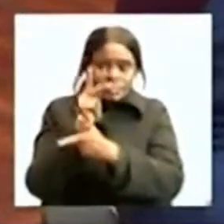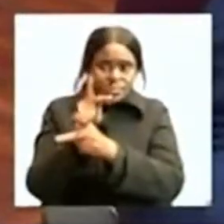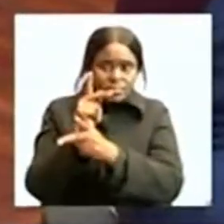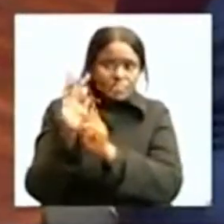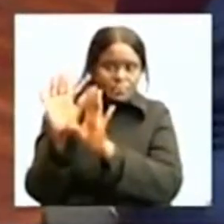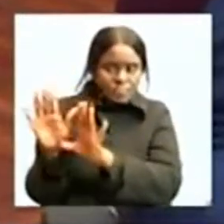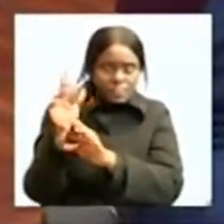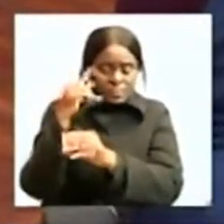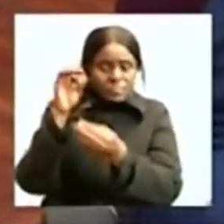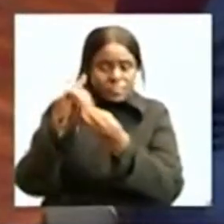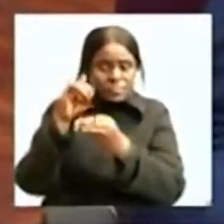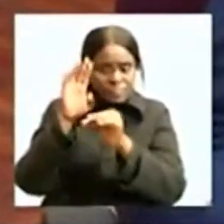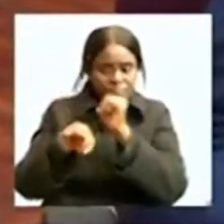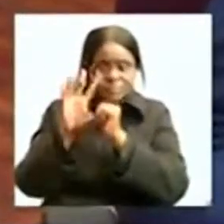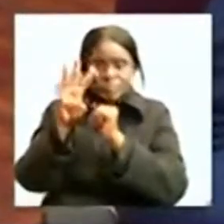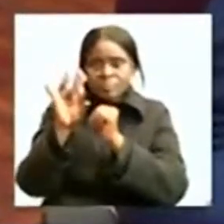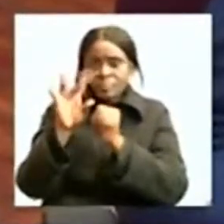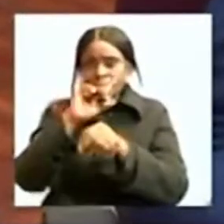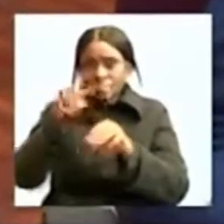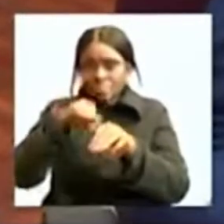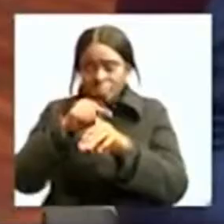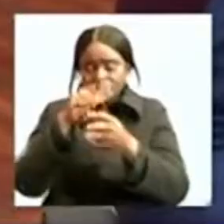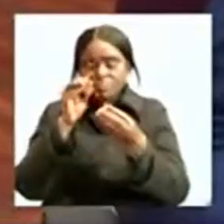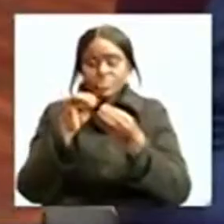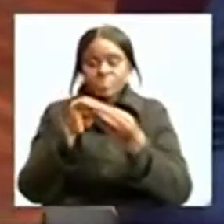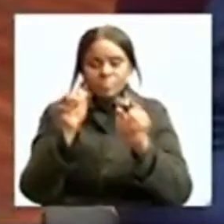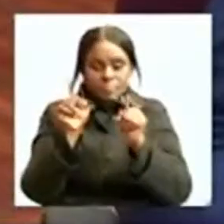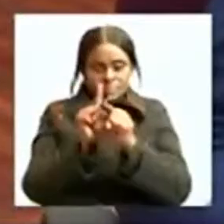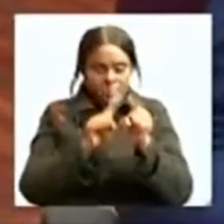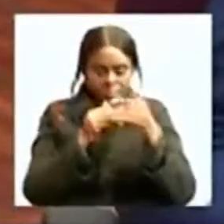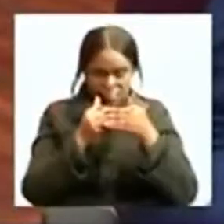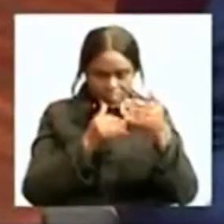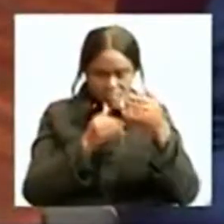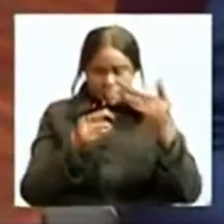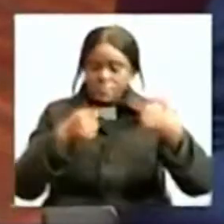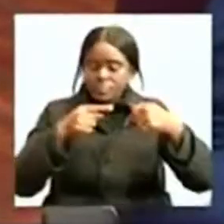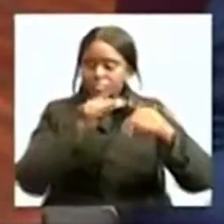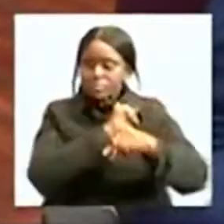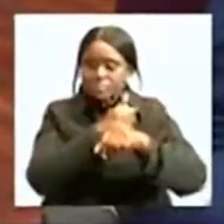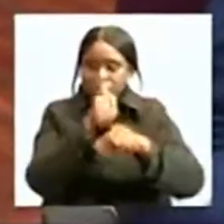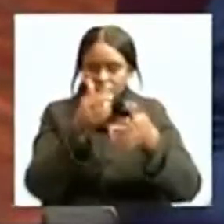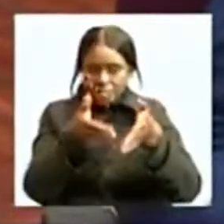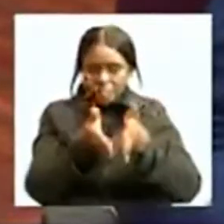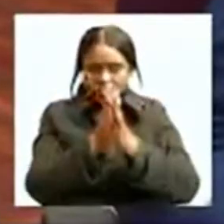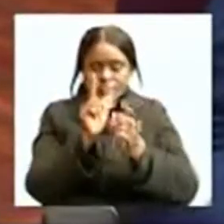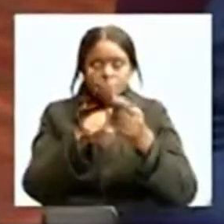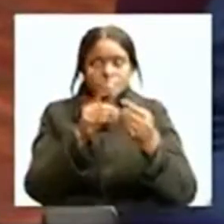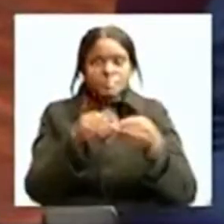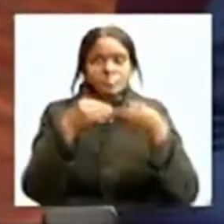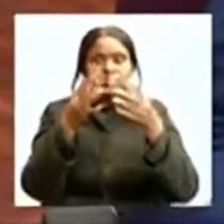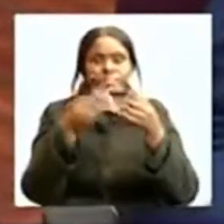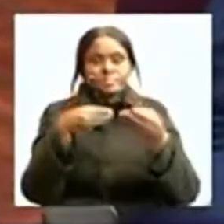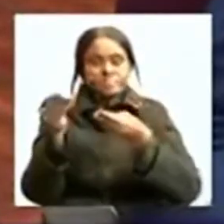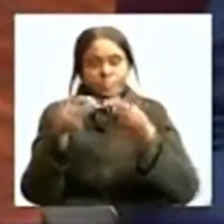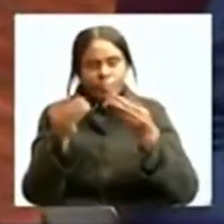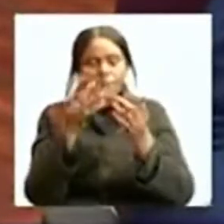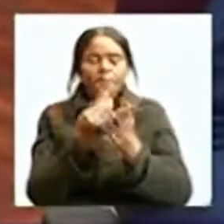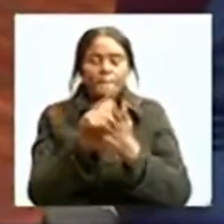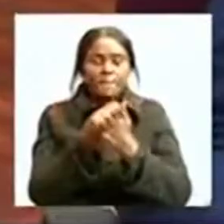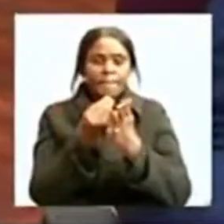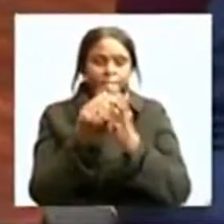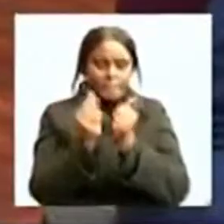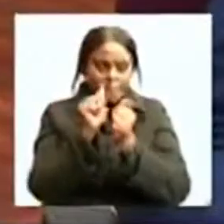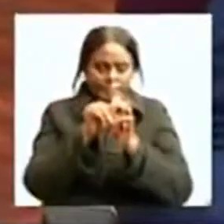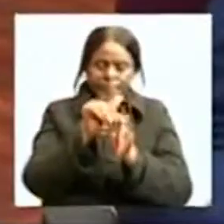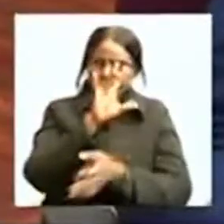idle for more than 48 hours. Further, henceforth, local authorities are required to submit expenditure returns